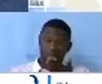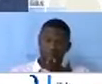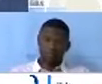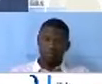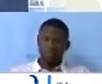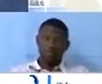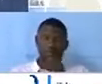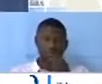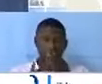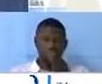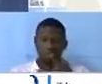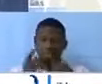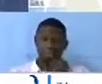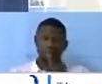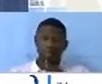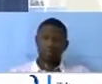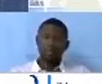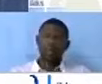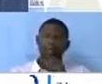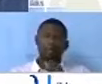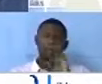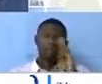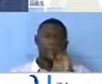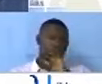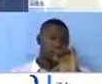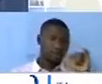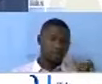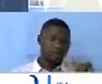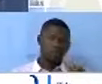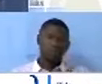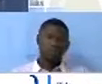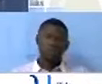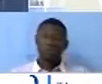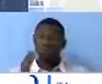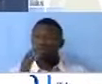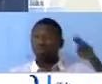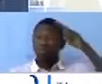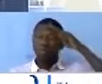Mr. Barry, you are top season investigator. Mr. Barry, you